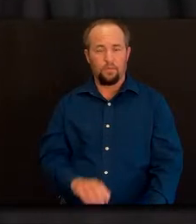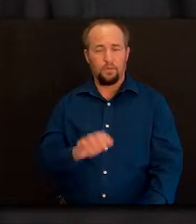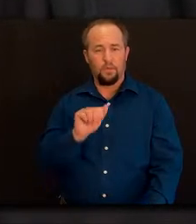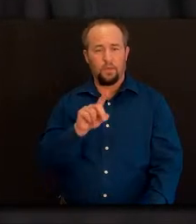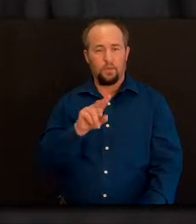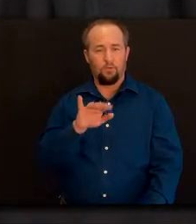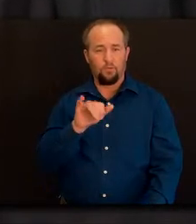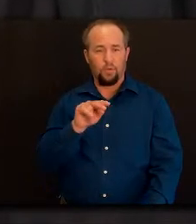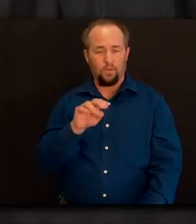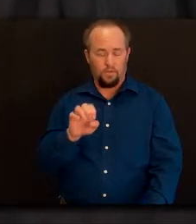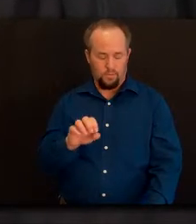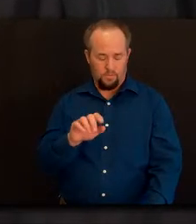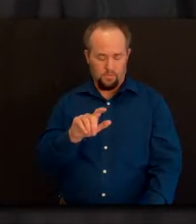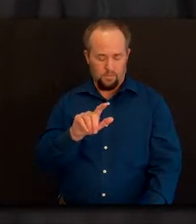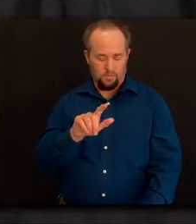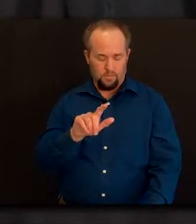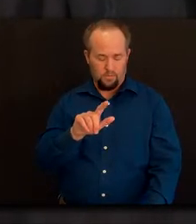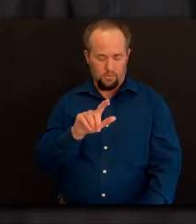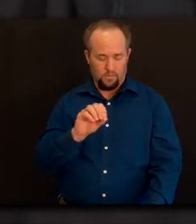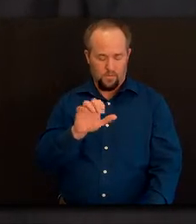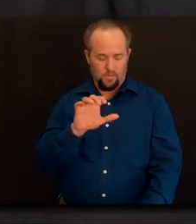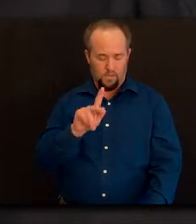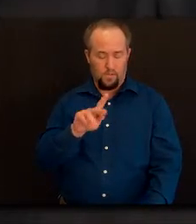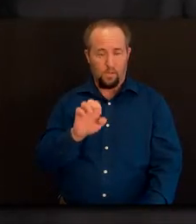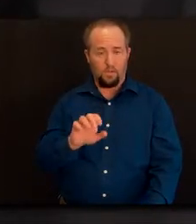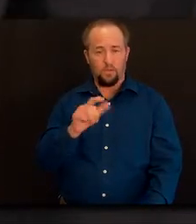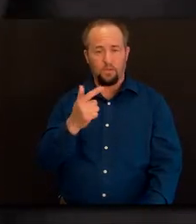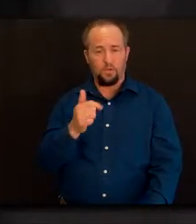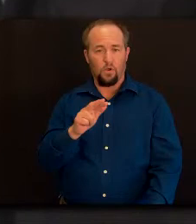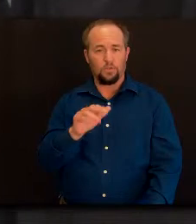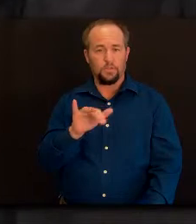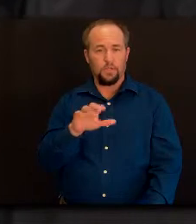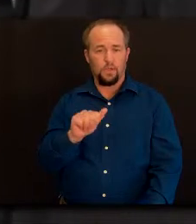Adrian Nadine Locke Garcia.